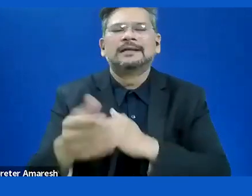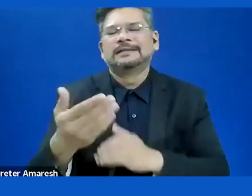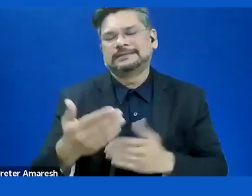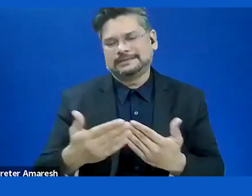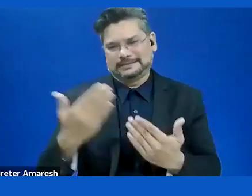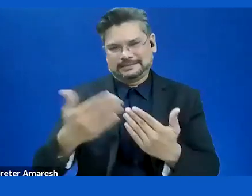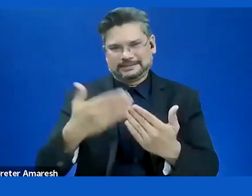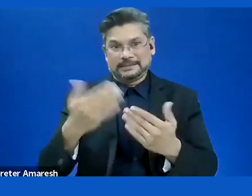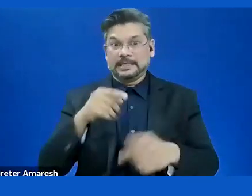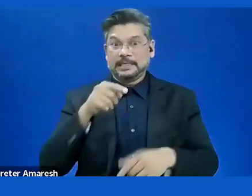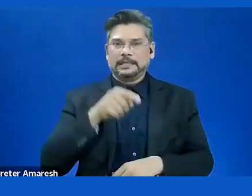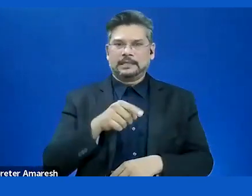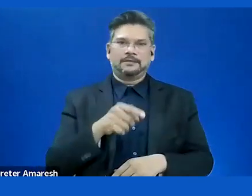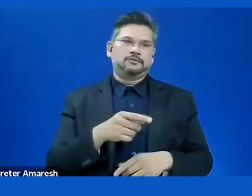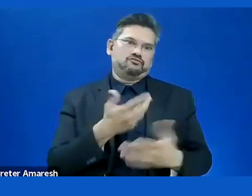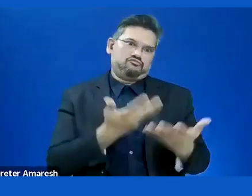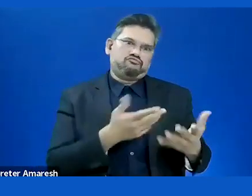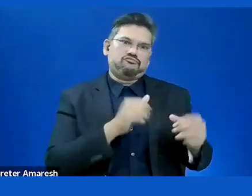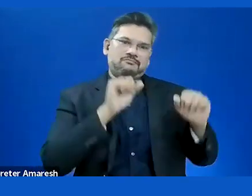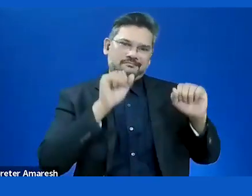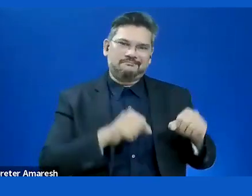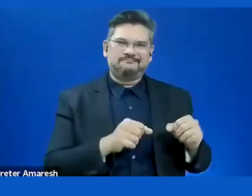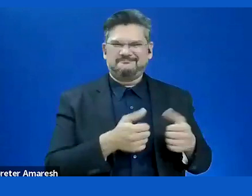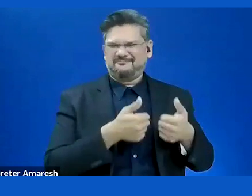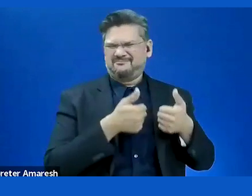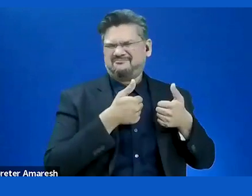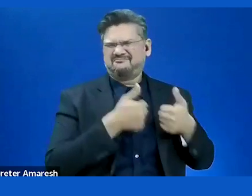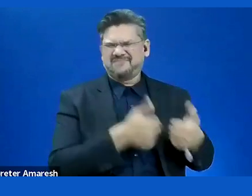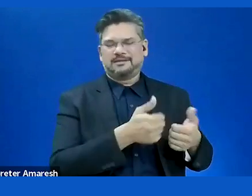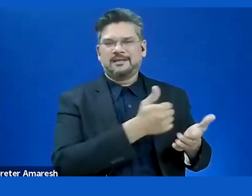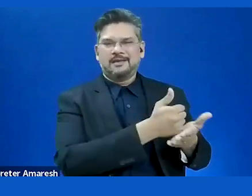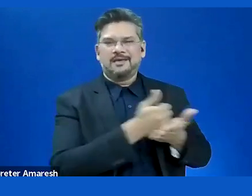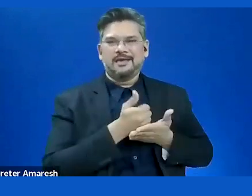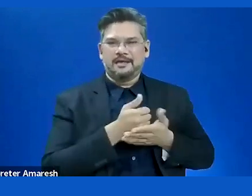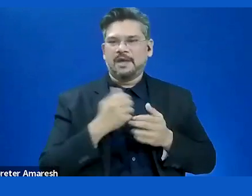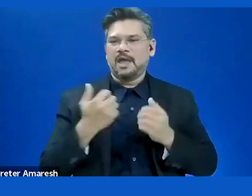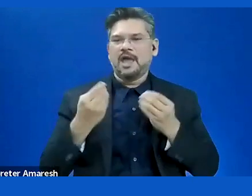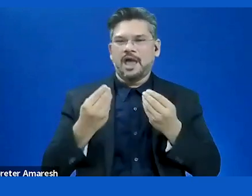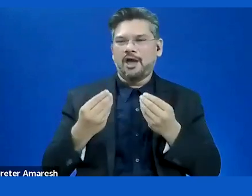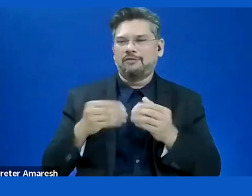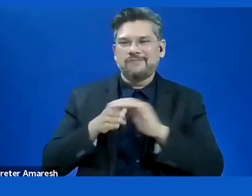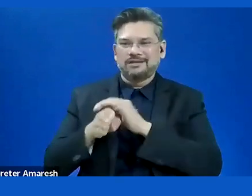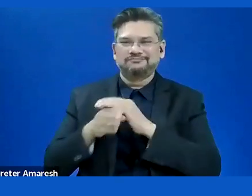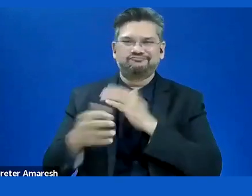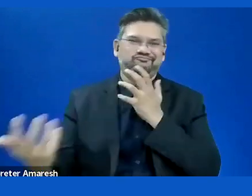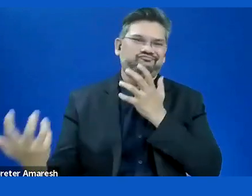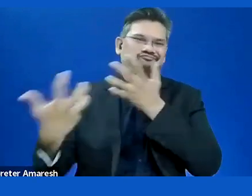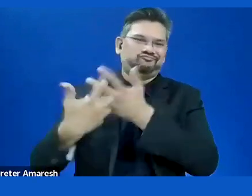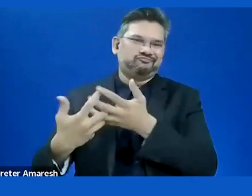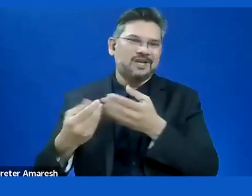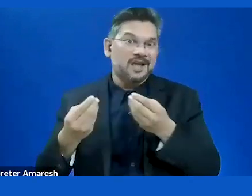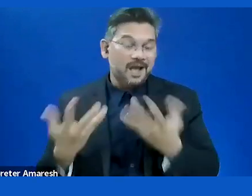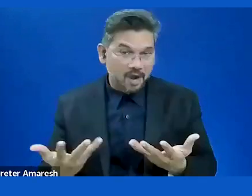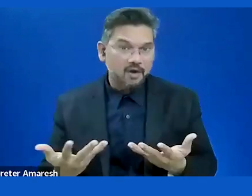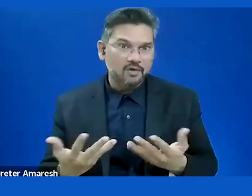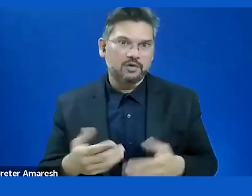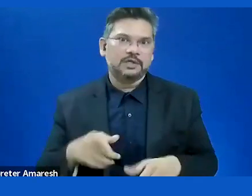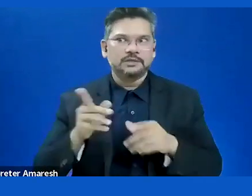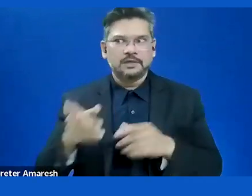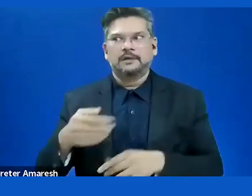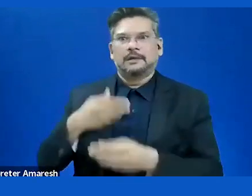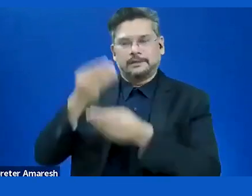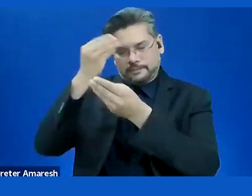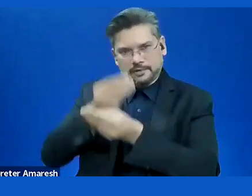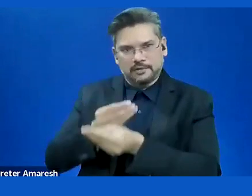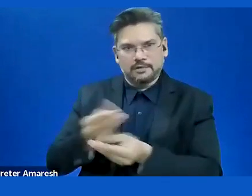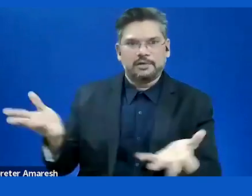good complement to conformance type of stuff. So you can tell people, yes, you have to meet the WCAG standard. And then you can